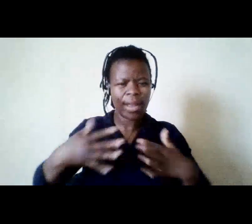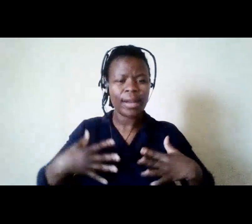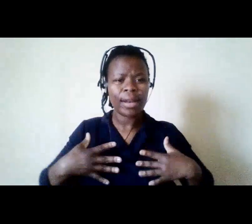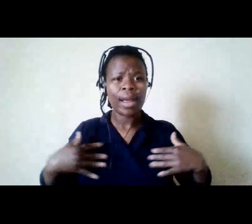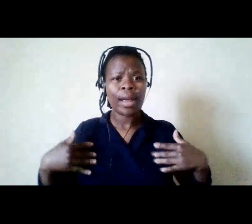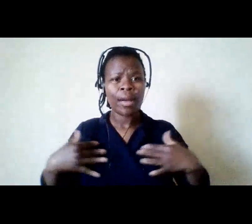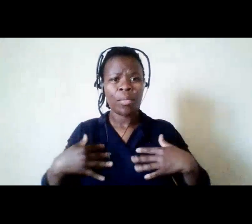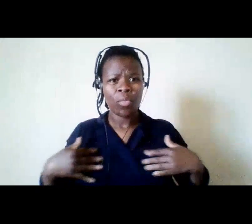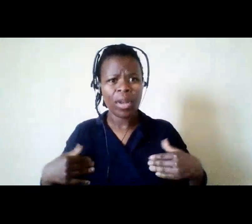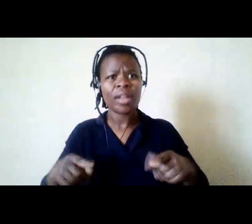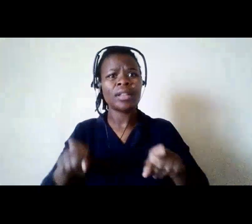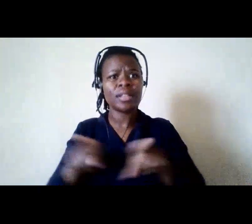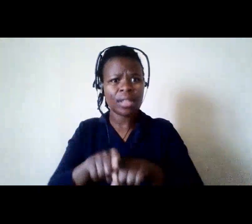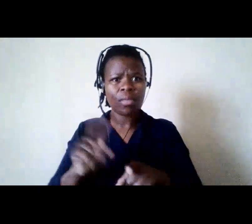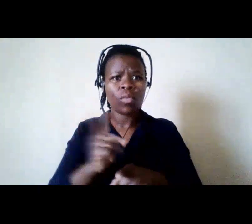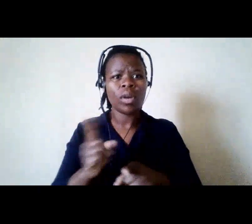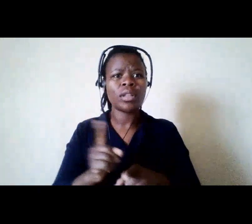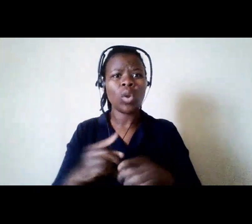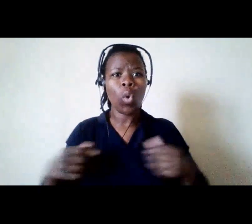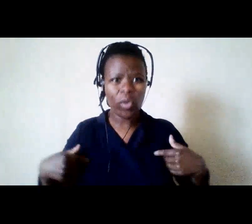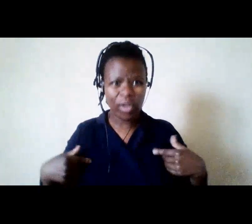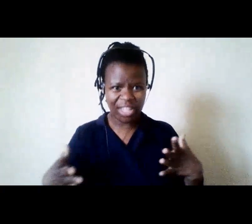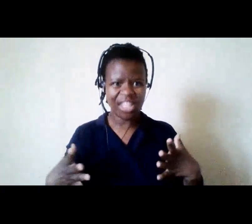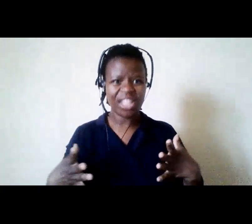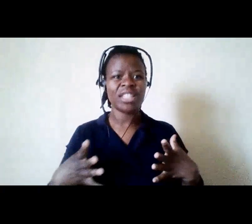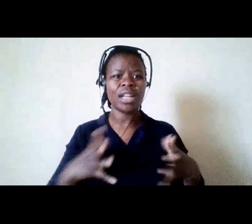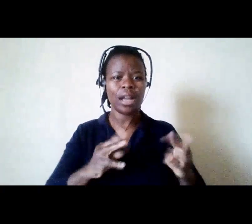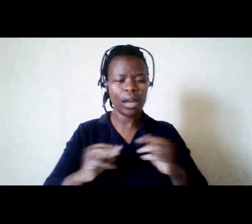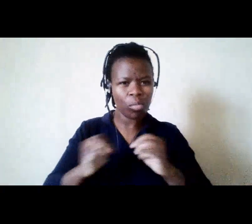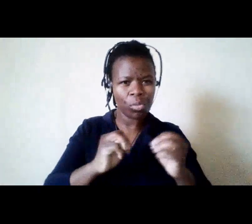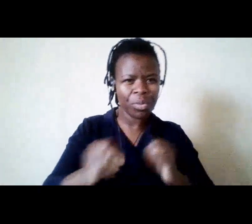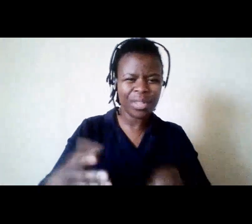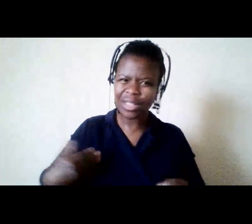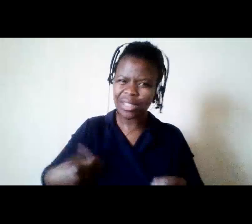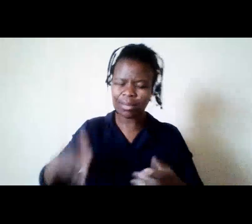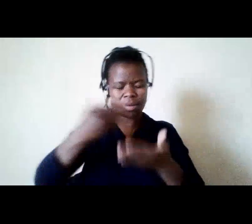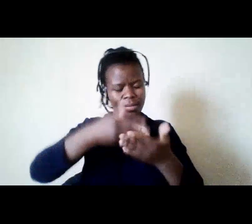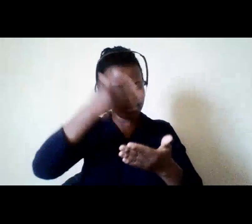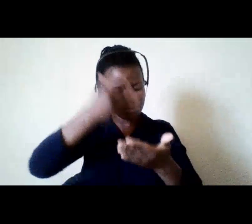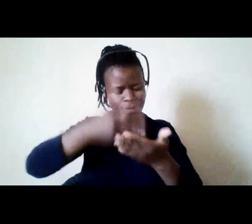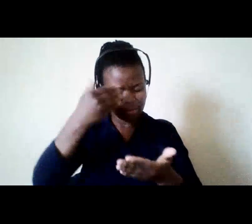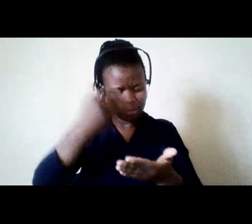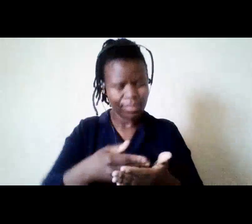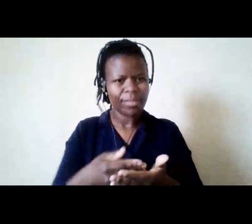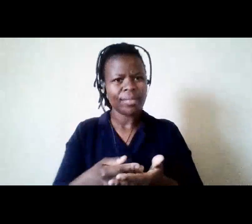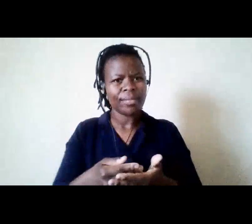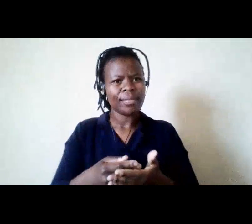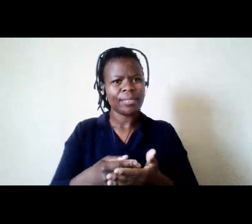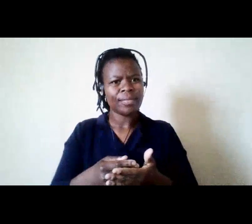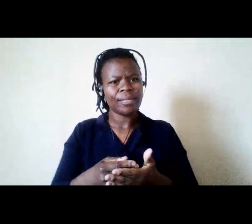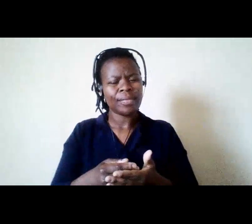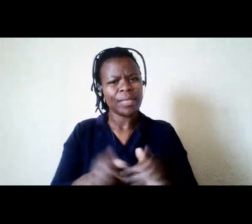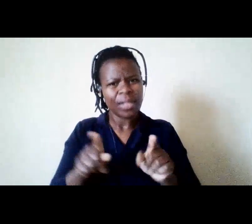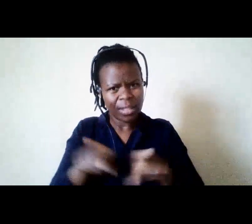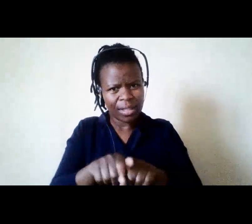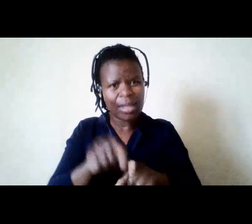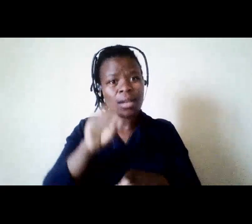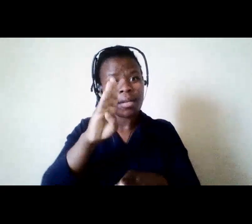mobility. You know, the teacher was frustrated because it's helping other students. But Brian, remember Brian said, if we take our time